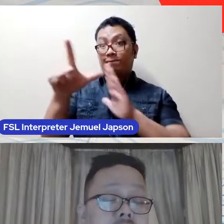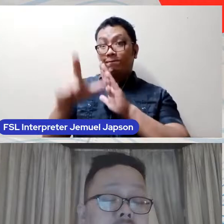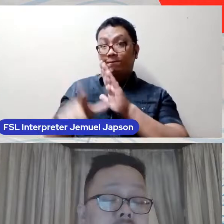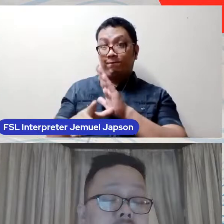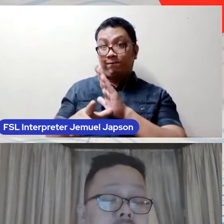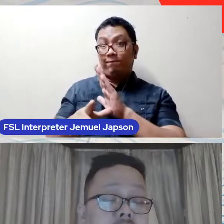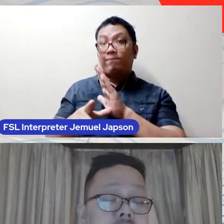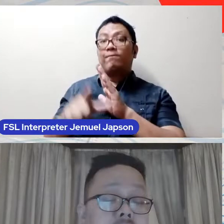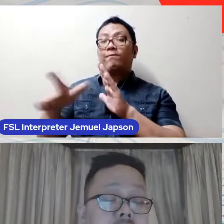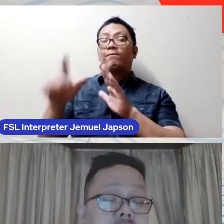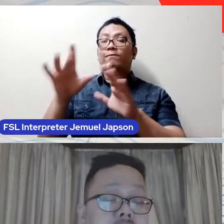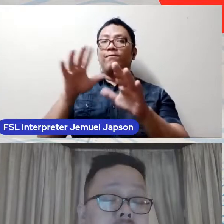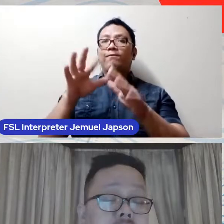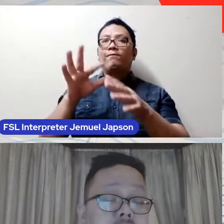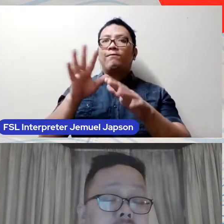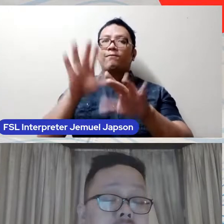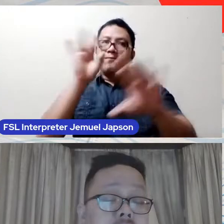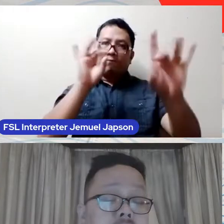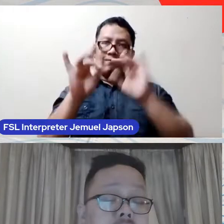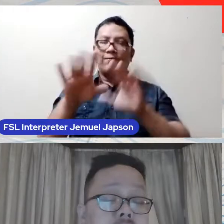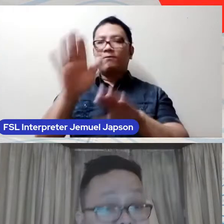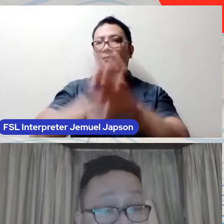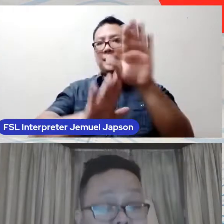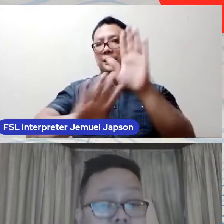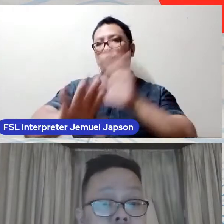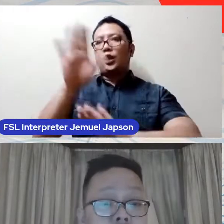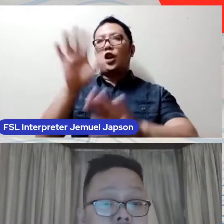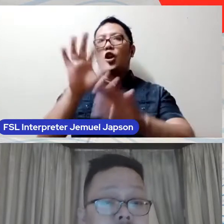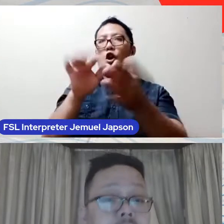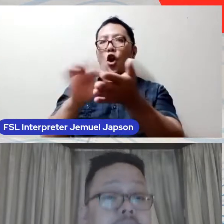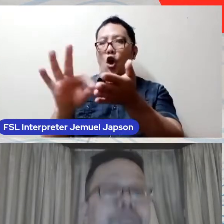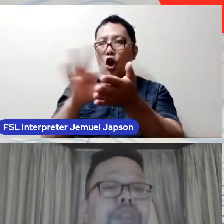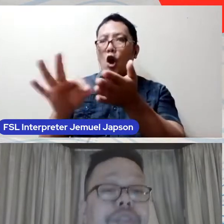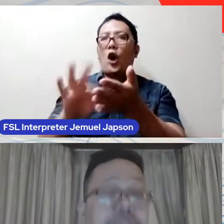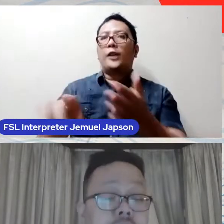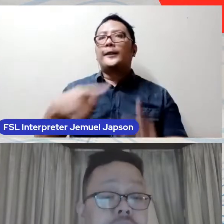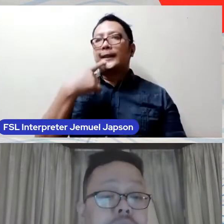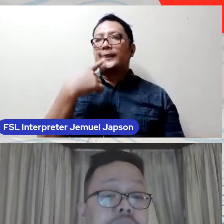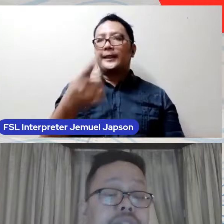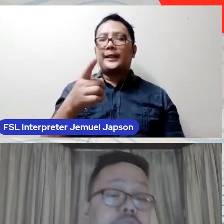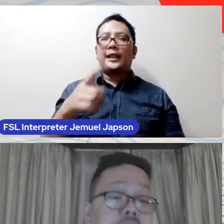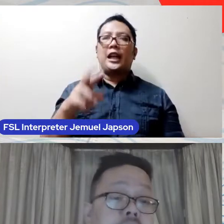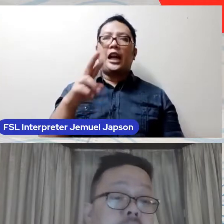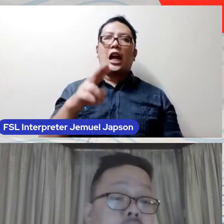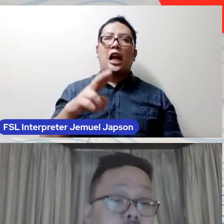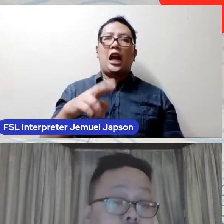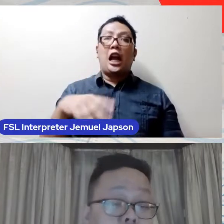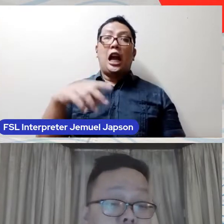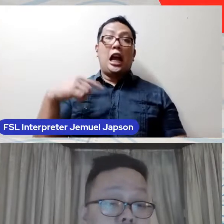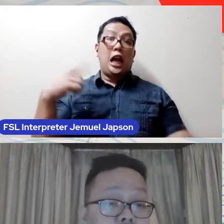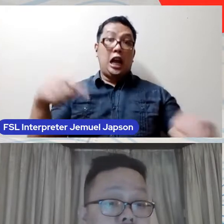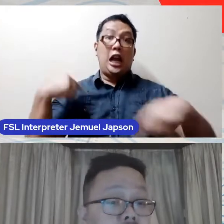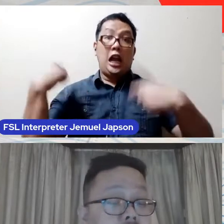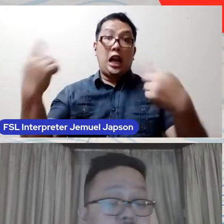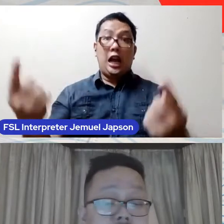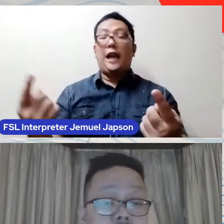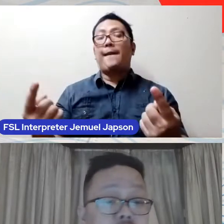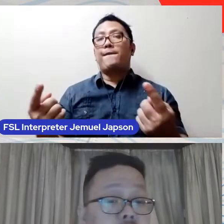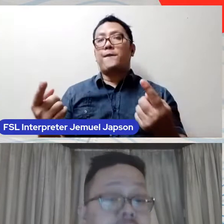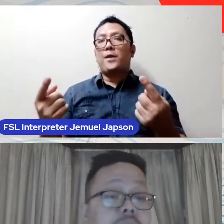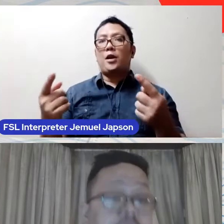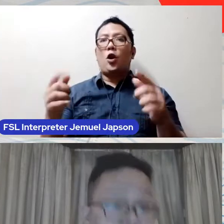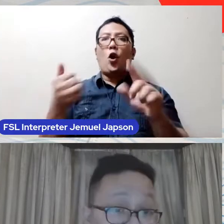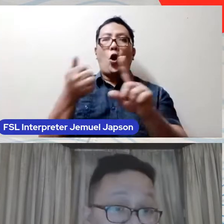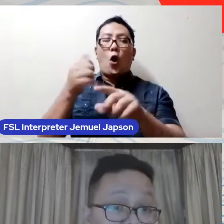the random manual audit is mentioned. Ibig sabihin, ever since we started with automation as early